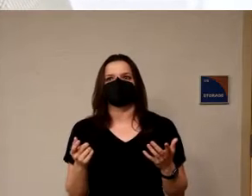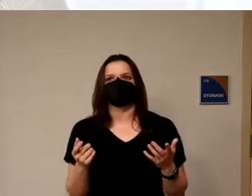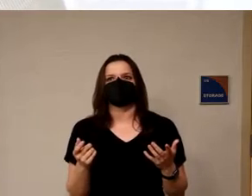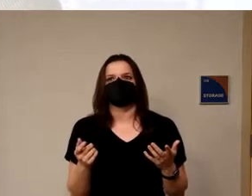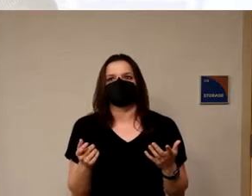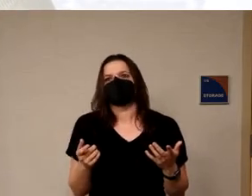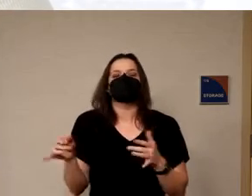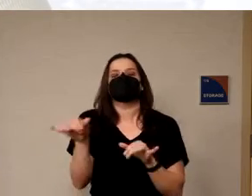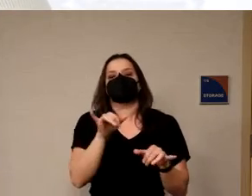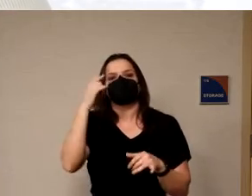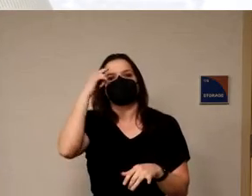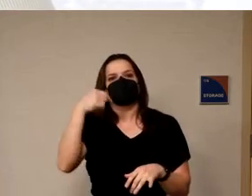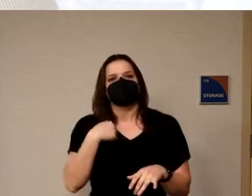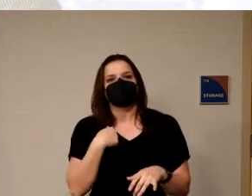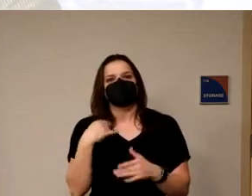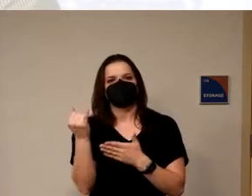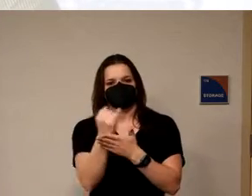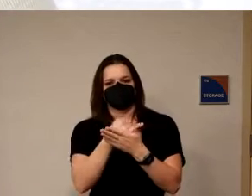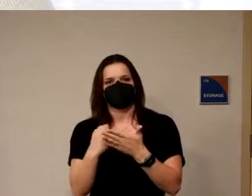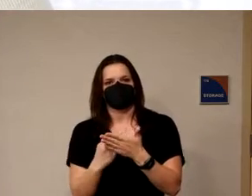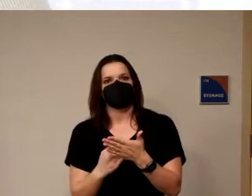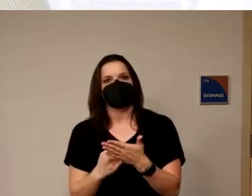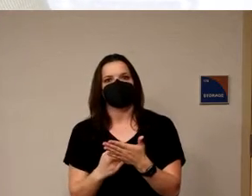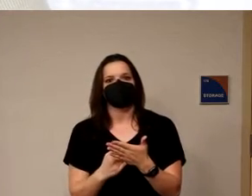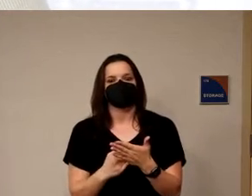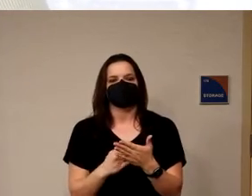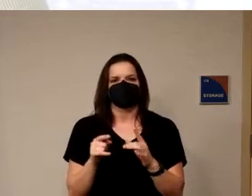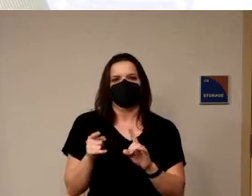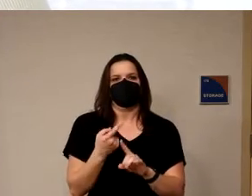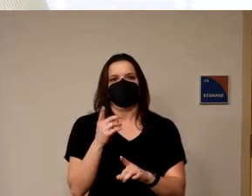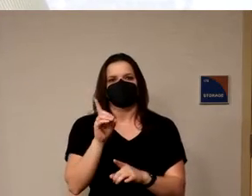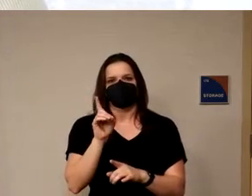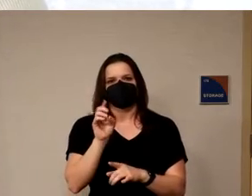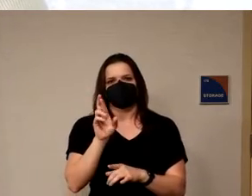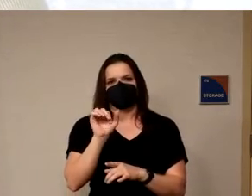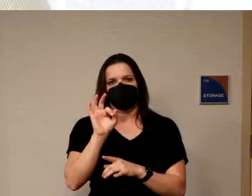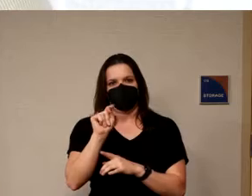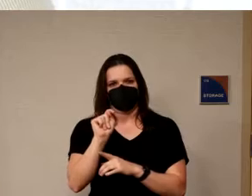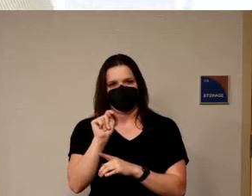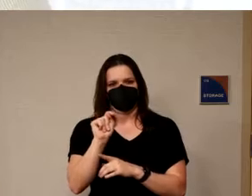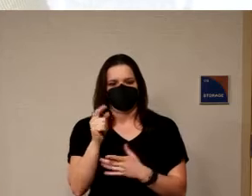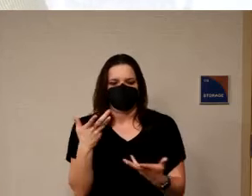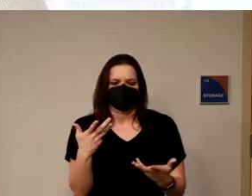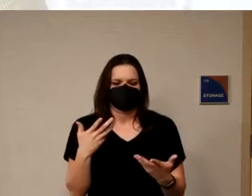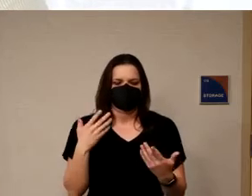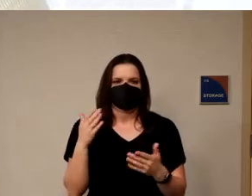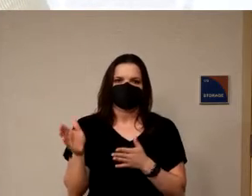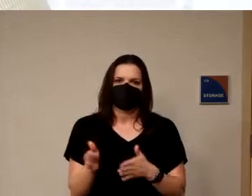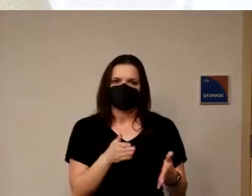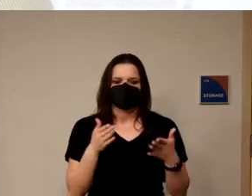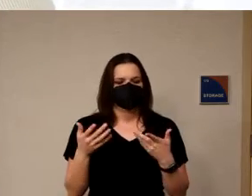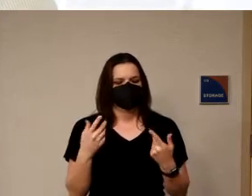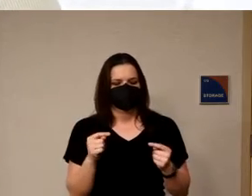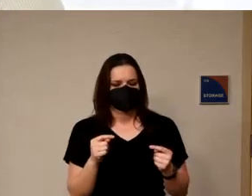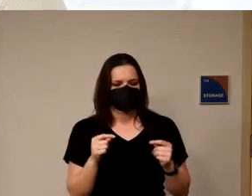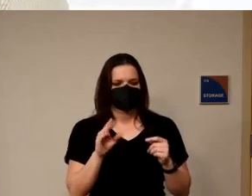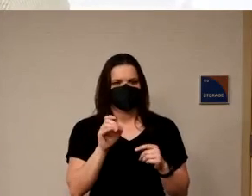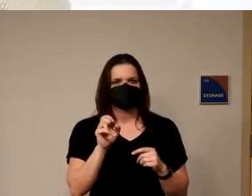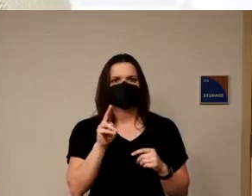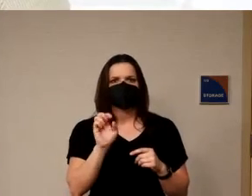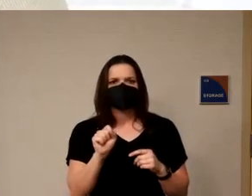it's the same thing for me, even just drawing these first drafts, as it is kind of an iterative process. I start with census designated